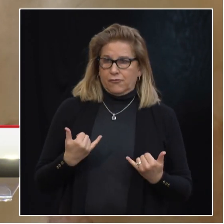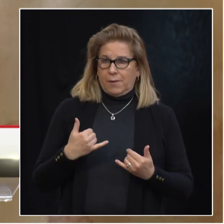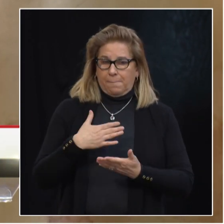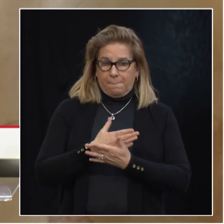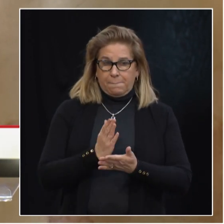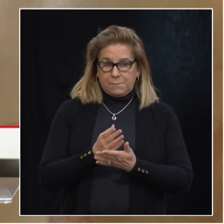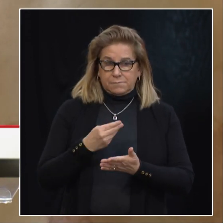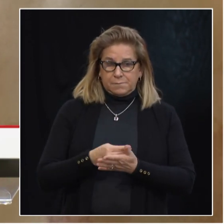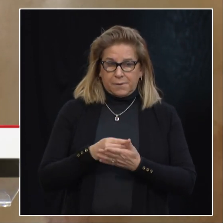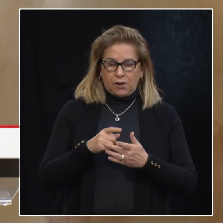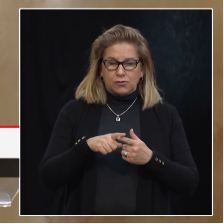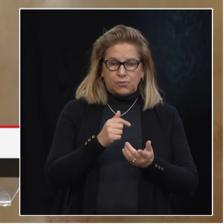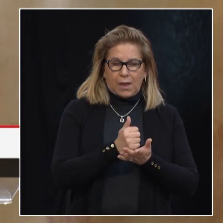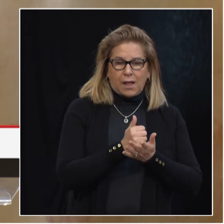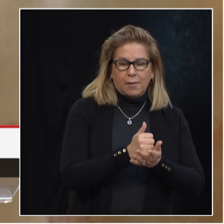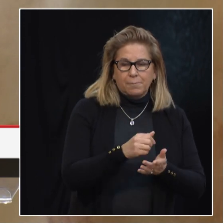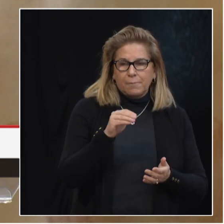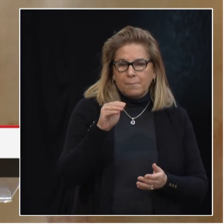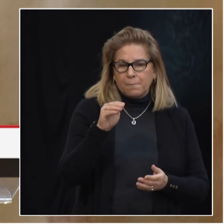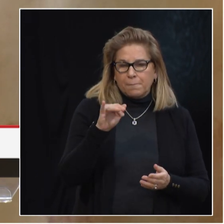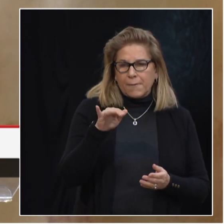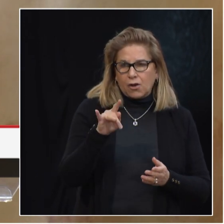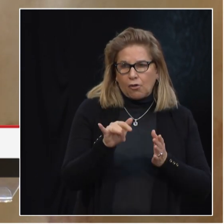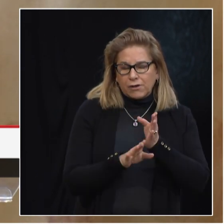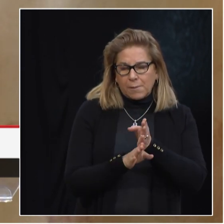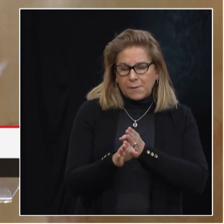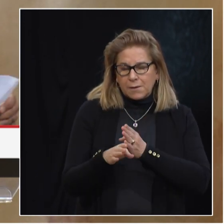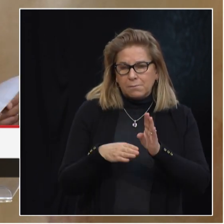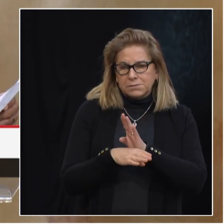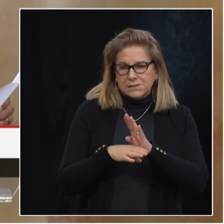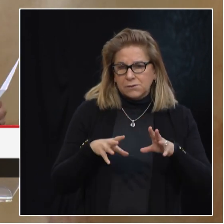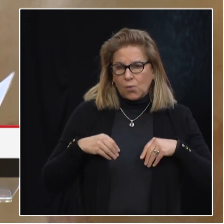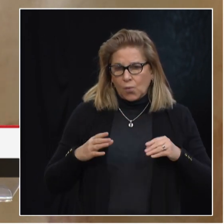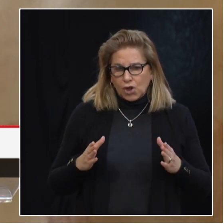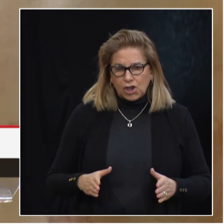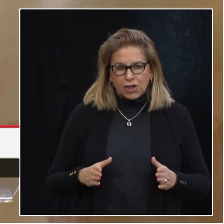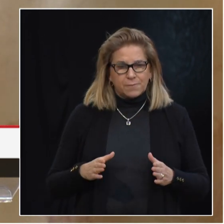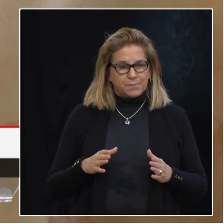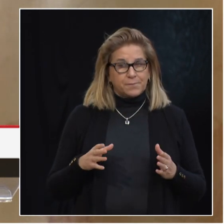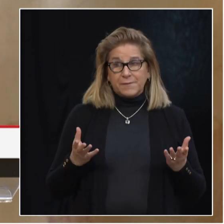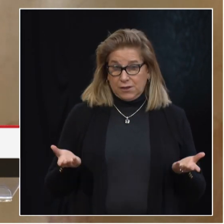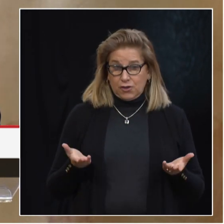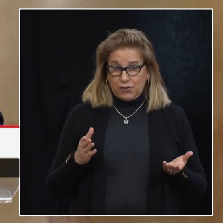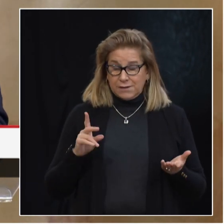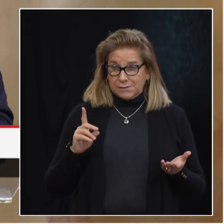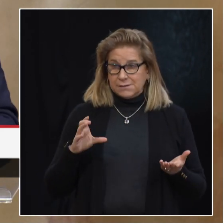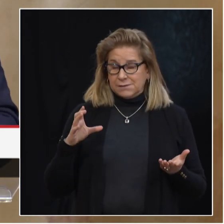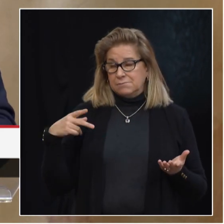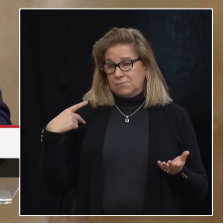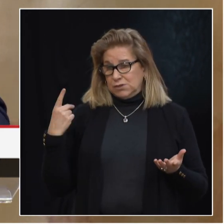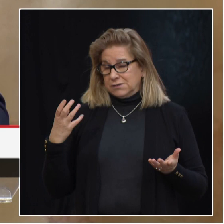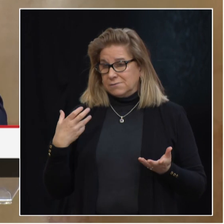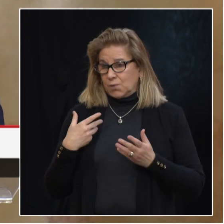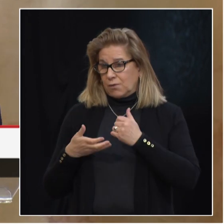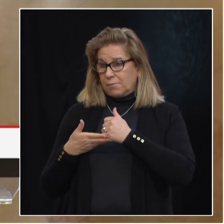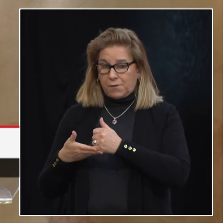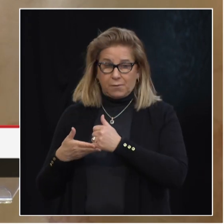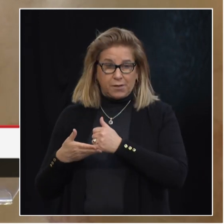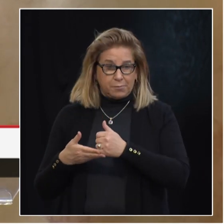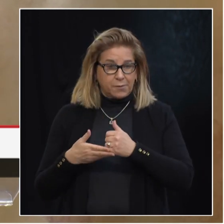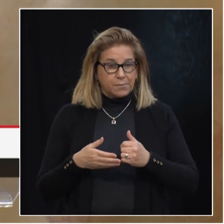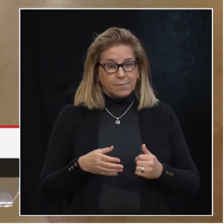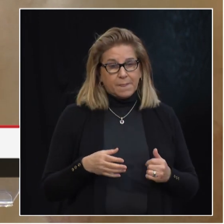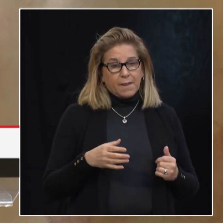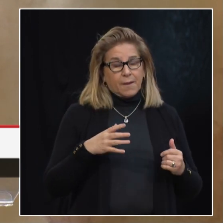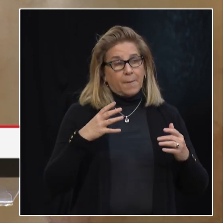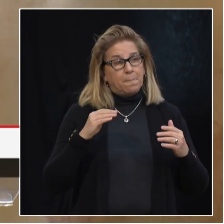Columbia and all who seek to do business in our city. March Madness showcases the district's local procurement power and partnership